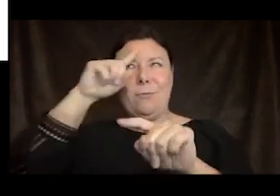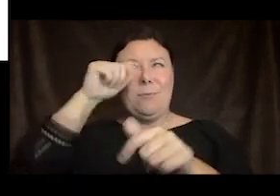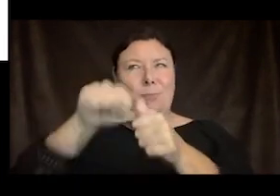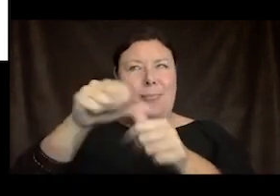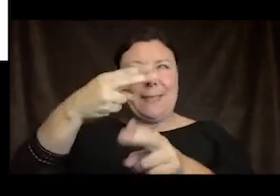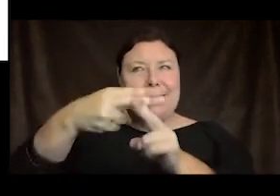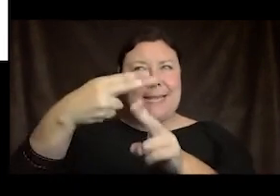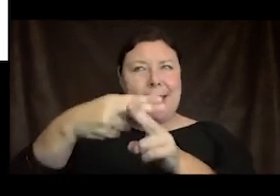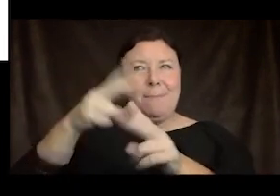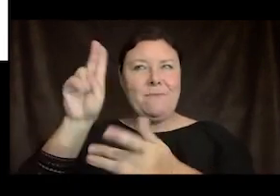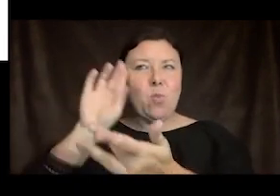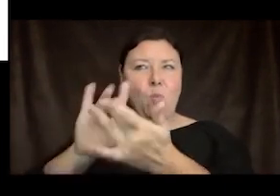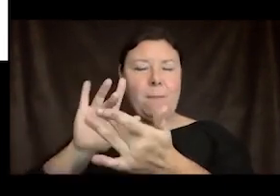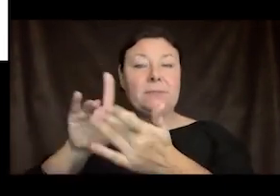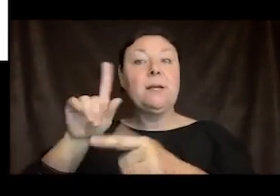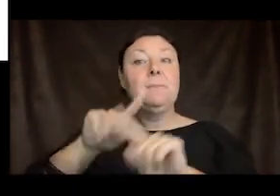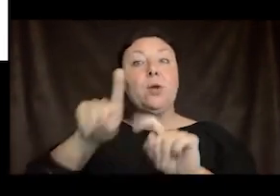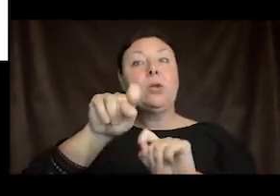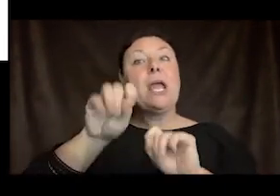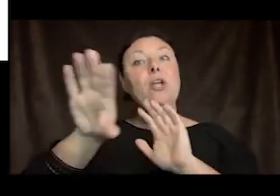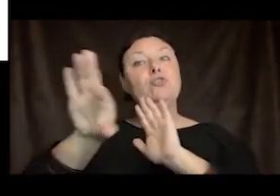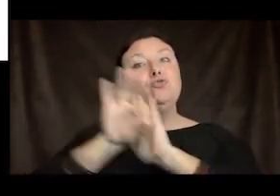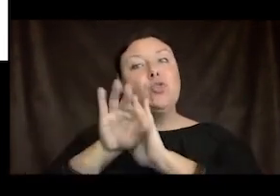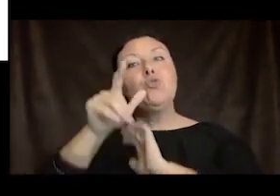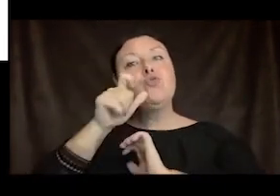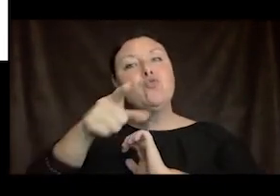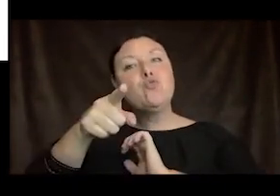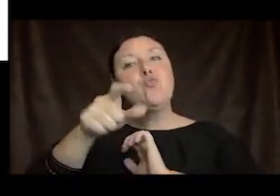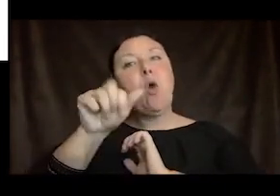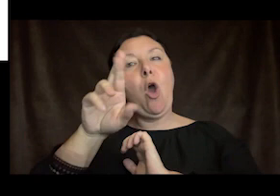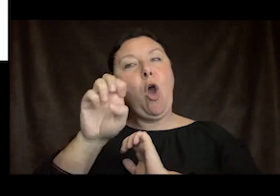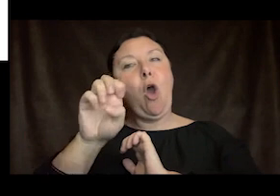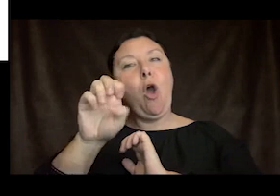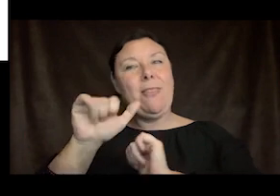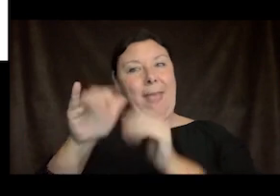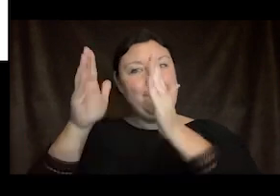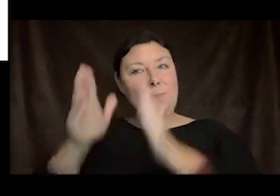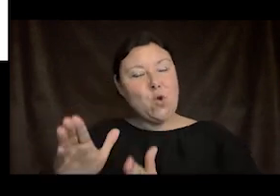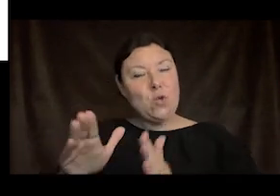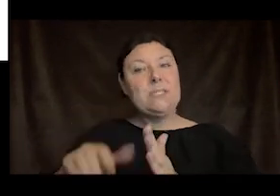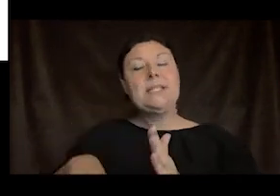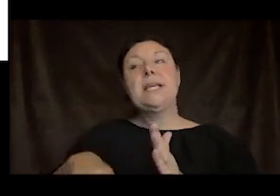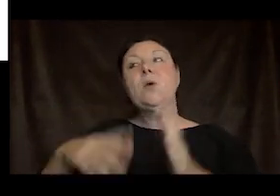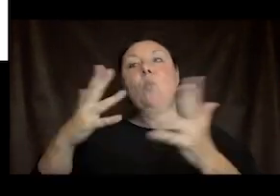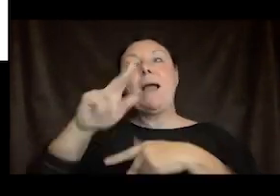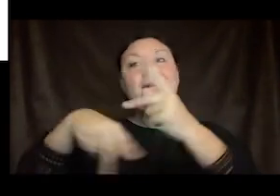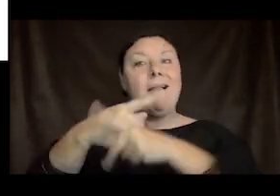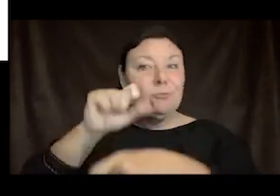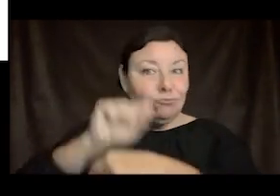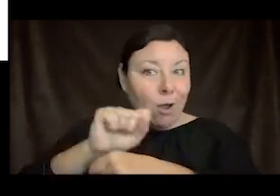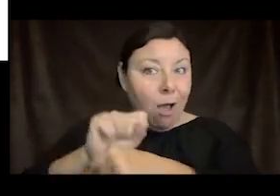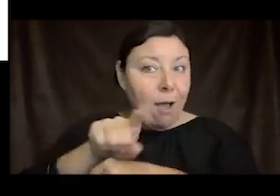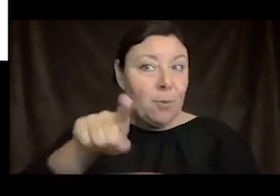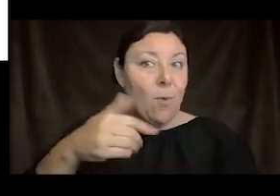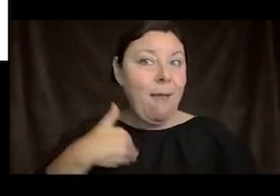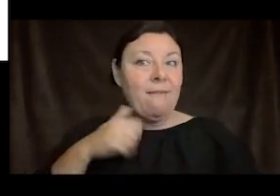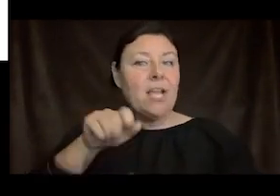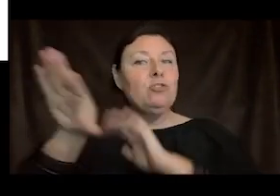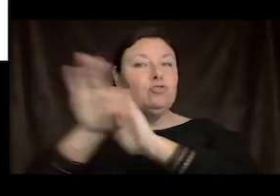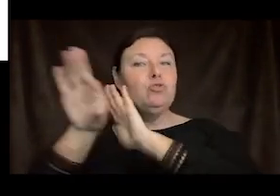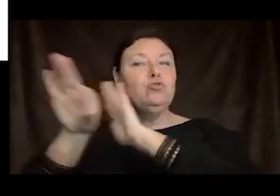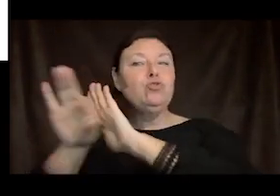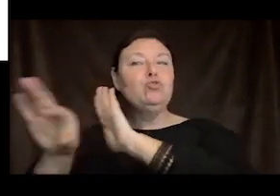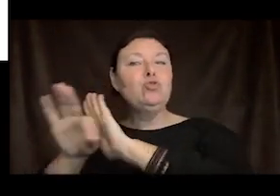it, but they can choose who they want to be, they can choose what job they take, where